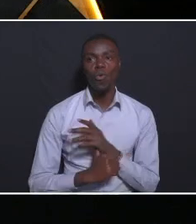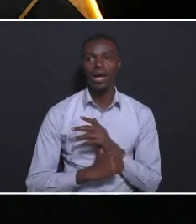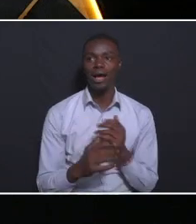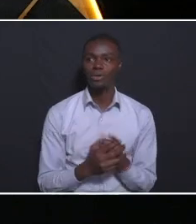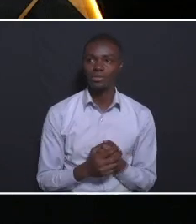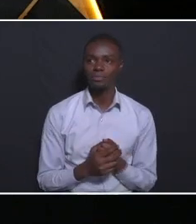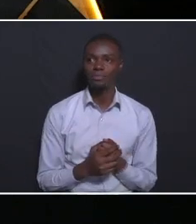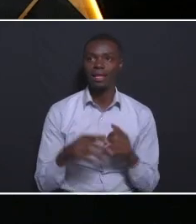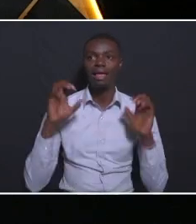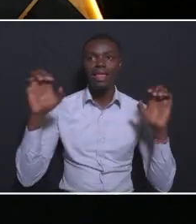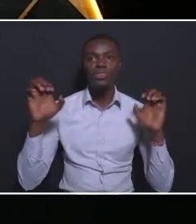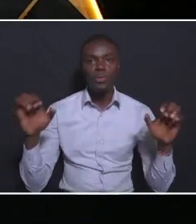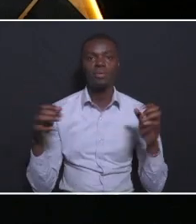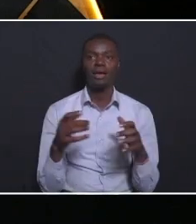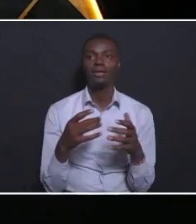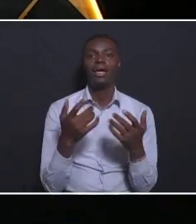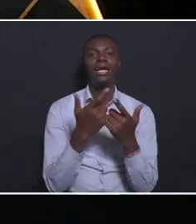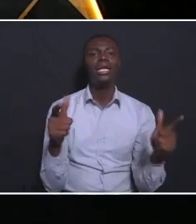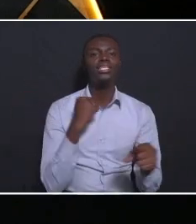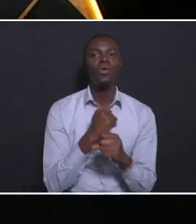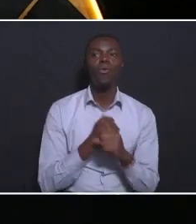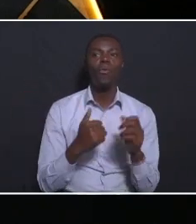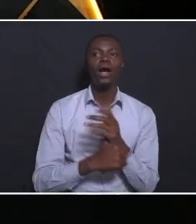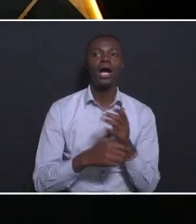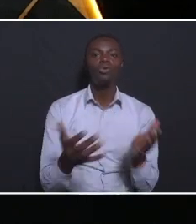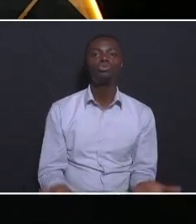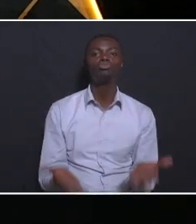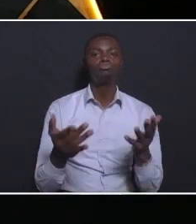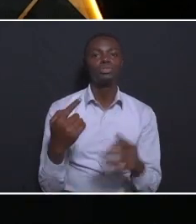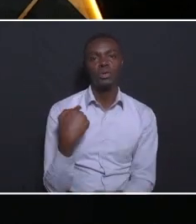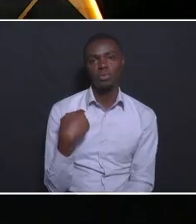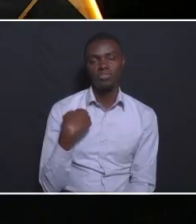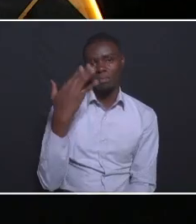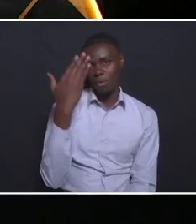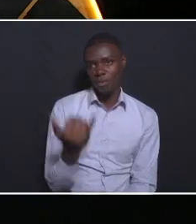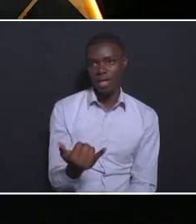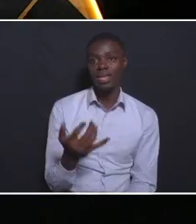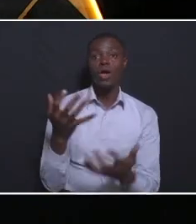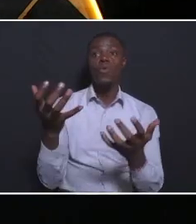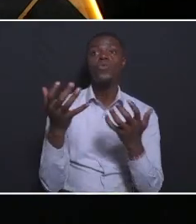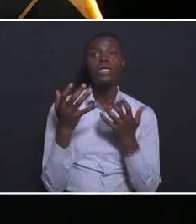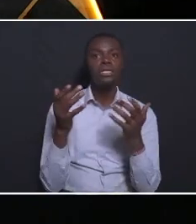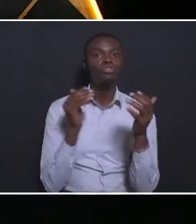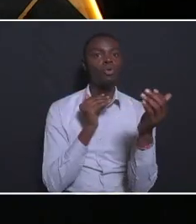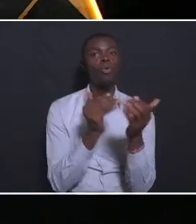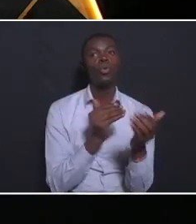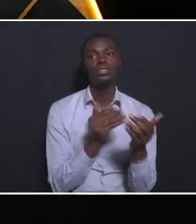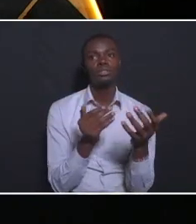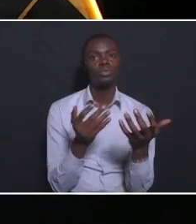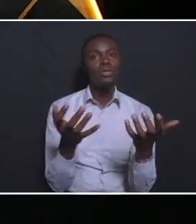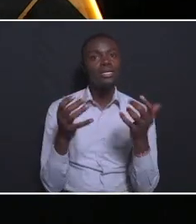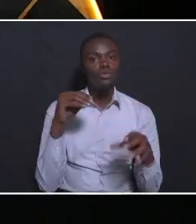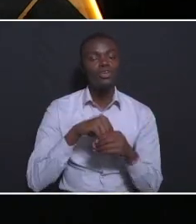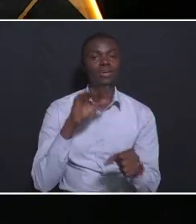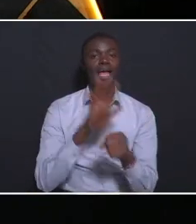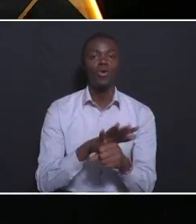Ethiopia, let's all work hard to improve these numbers, because we need to really invest a